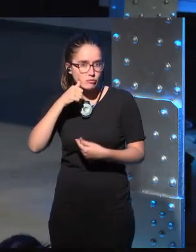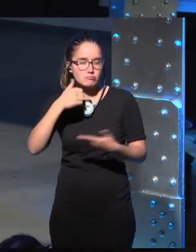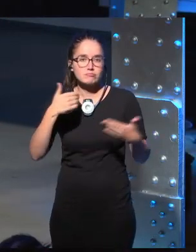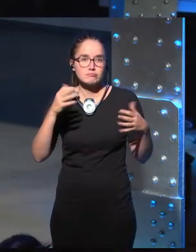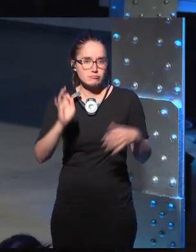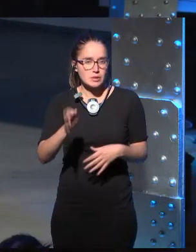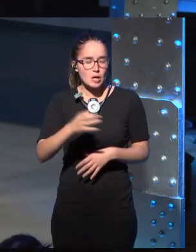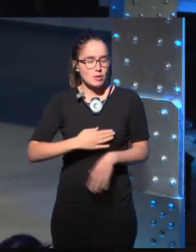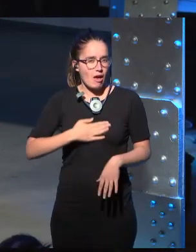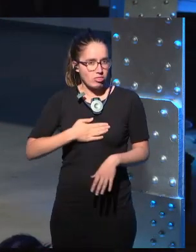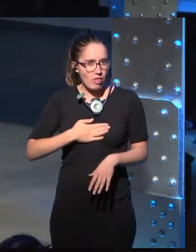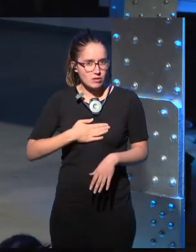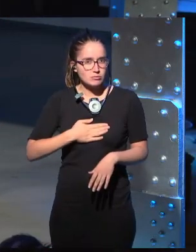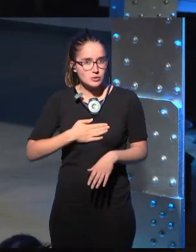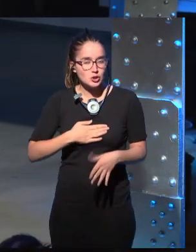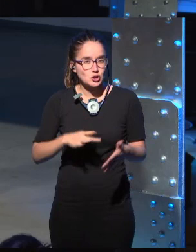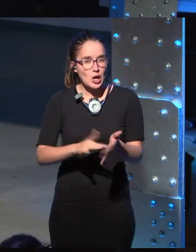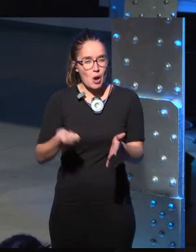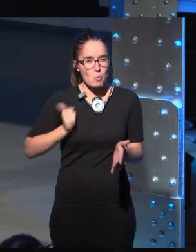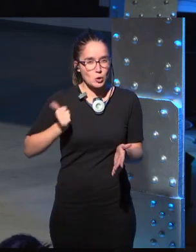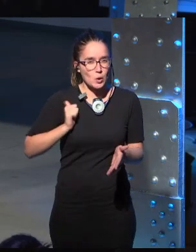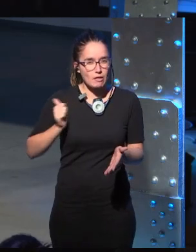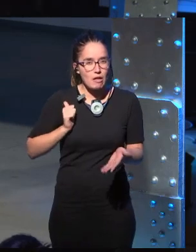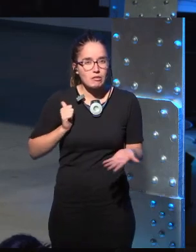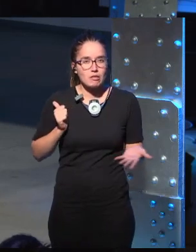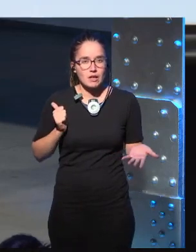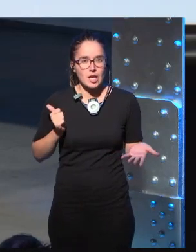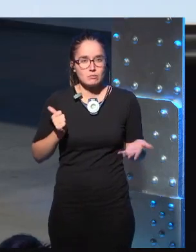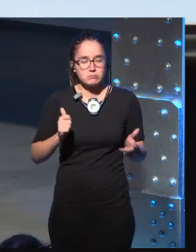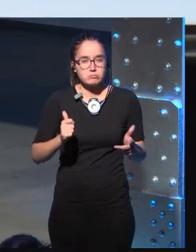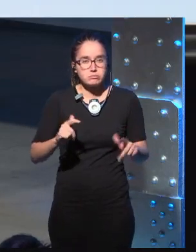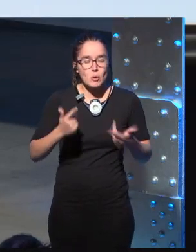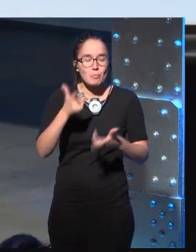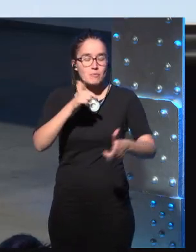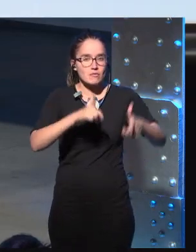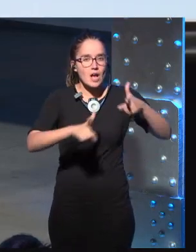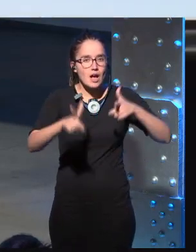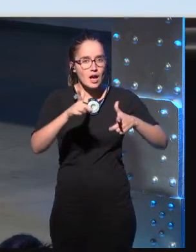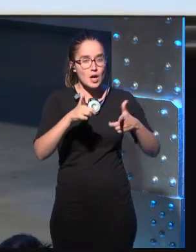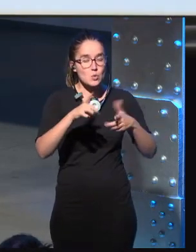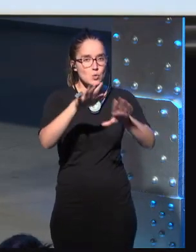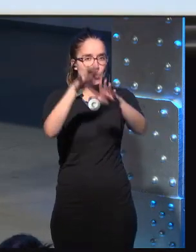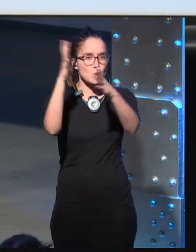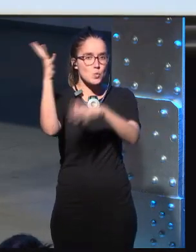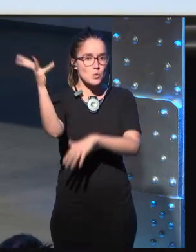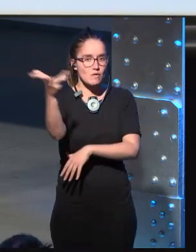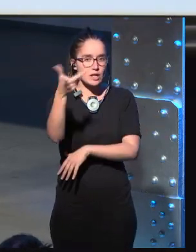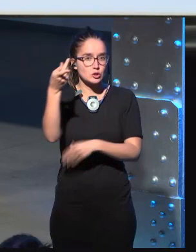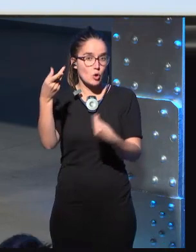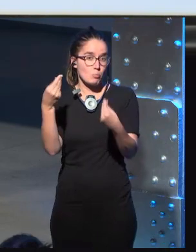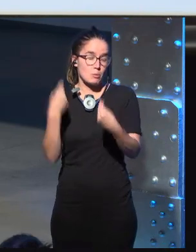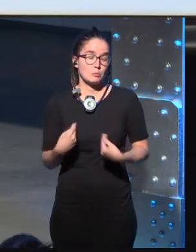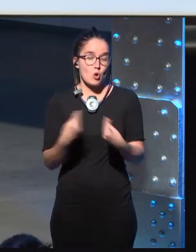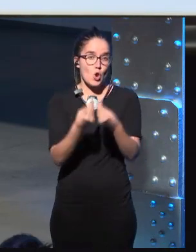for bringing Christophe along. And we're going to have the opportunity also to be able to travel to